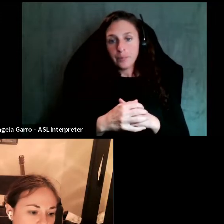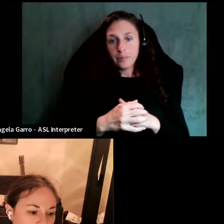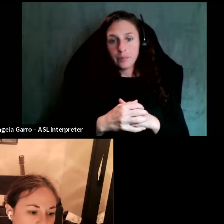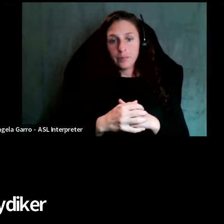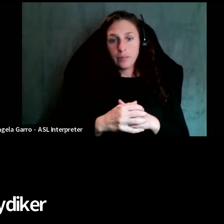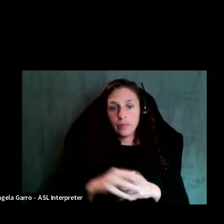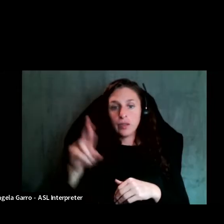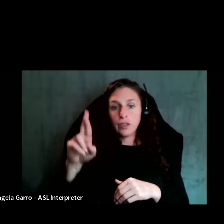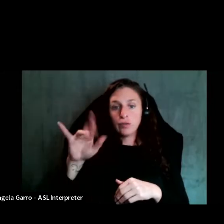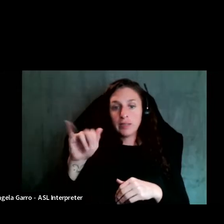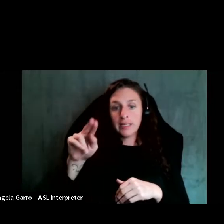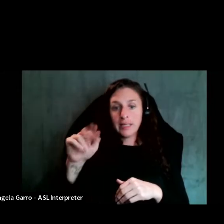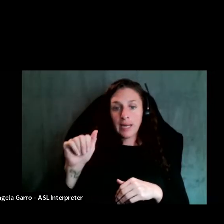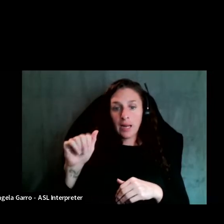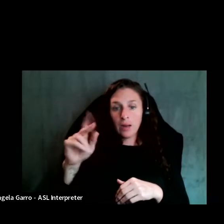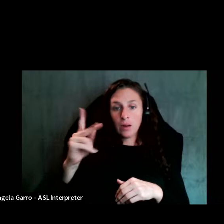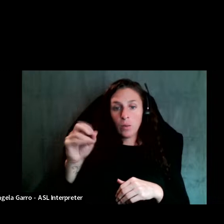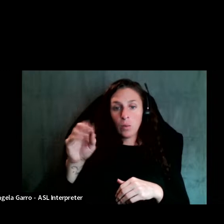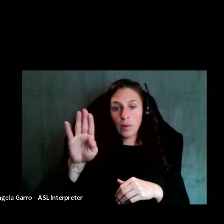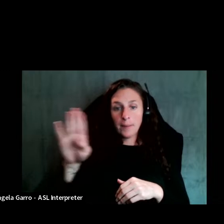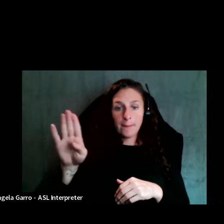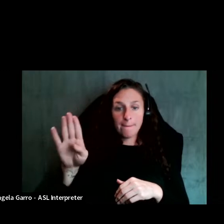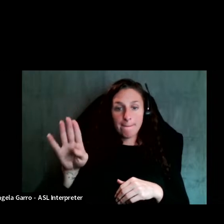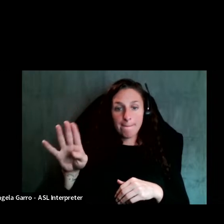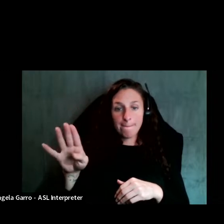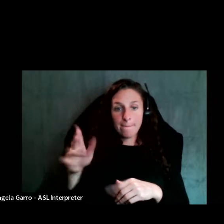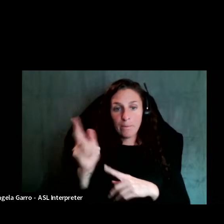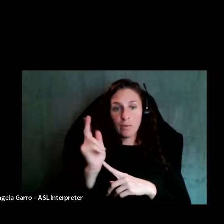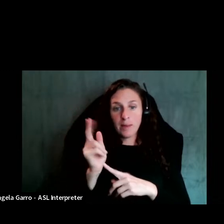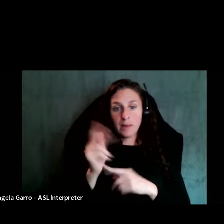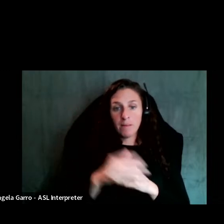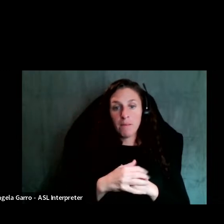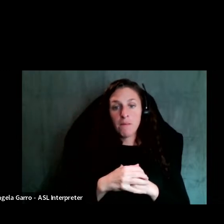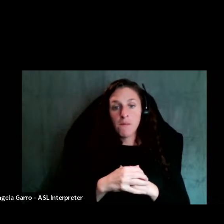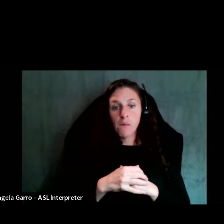Rena Korb. Rena, you have 3 minutes.